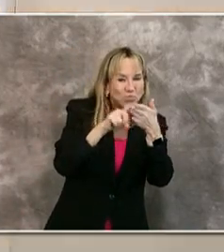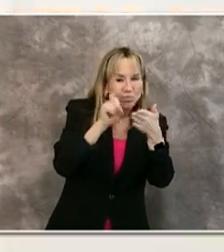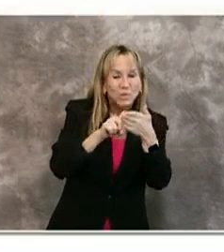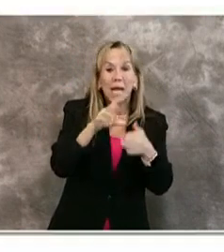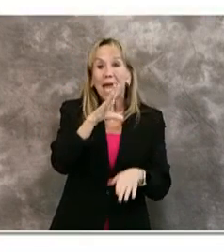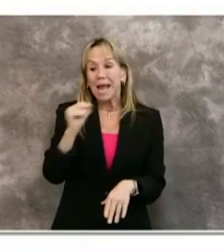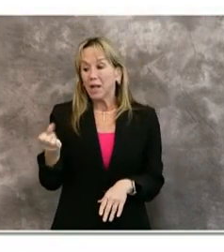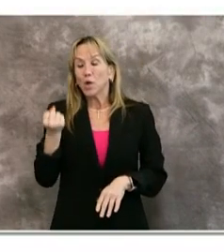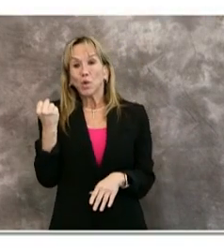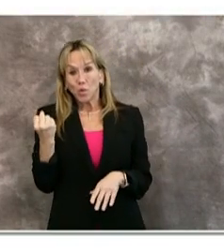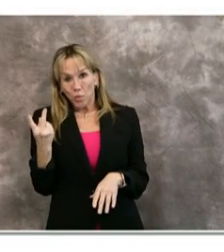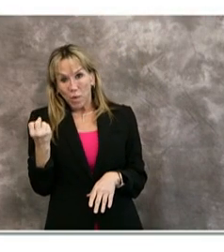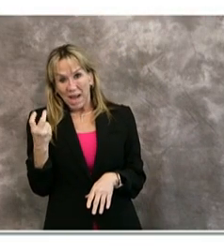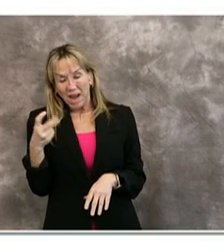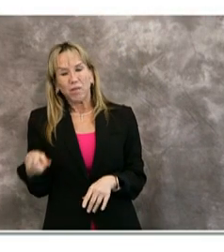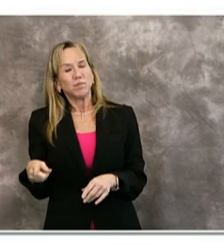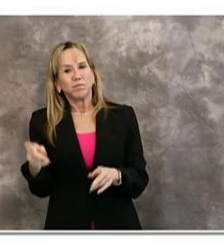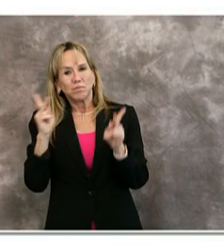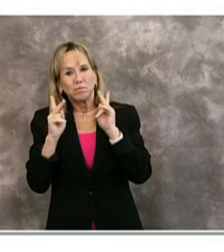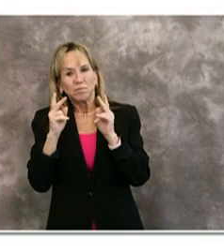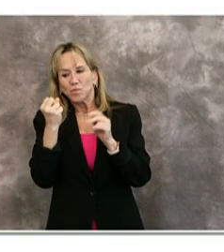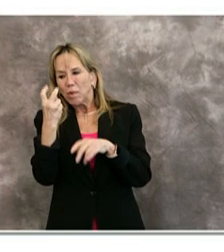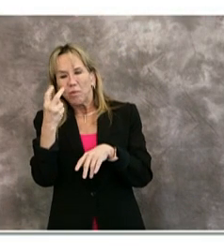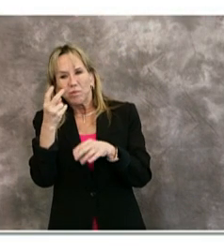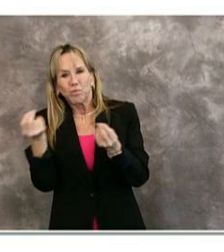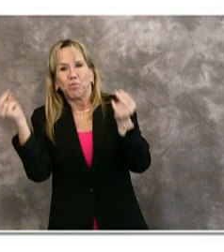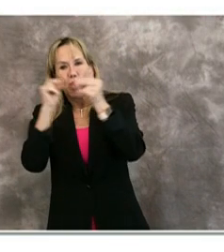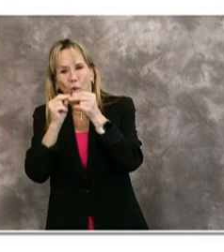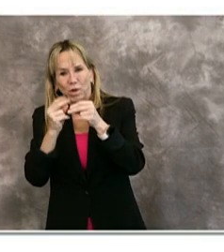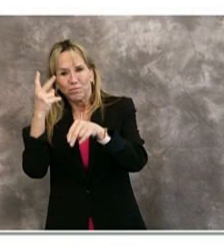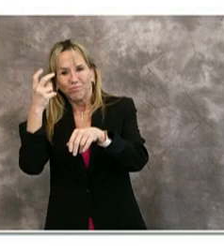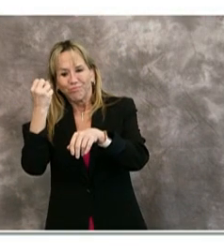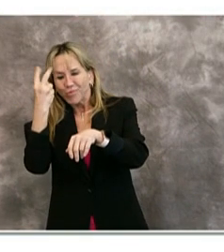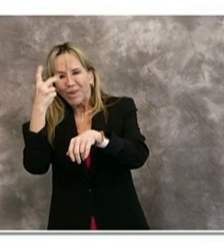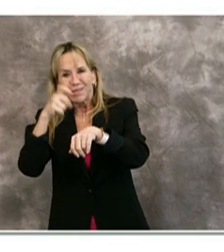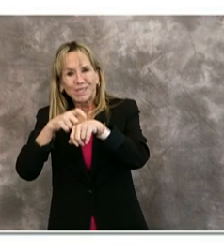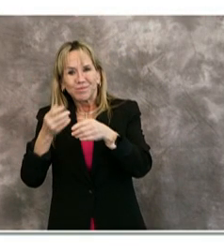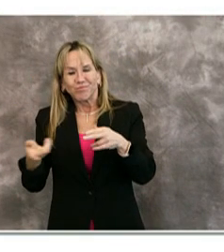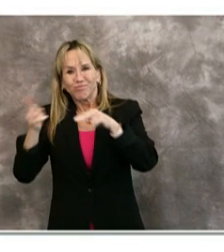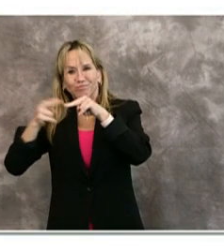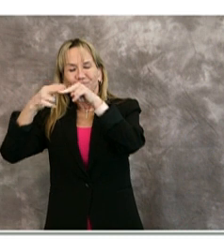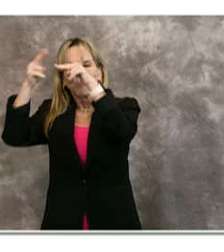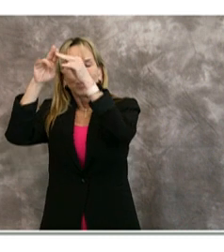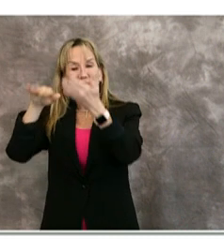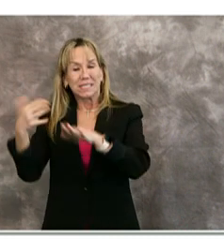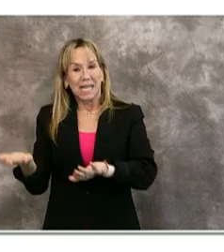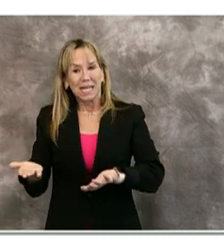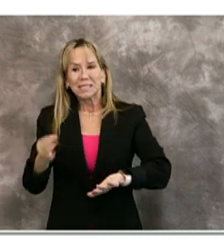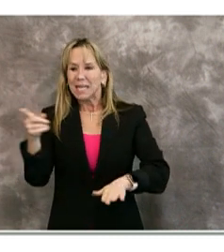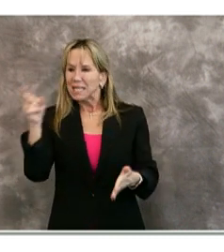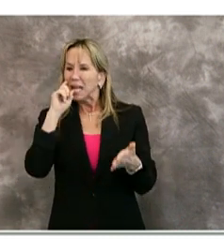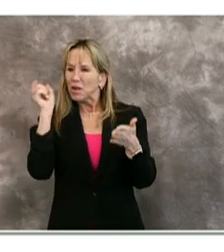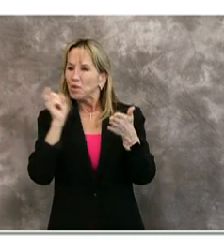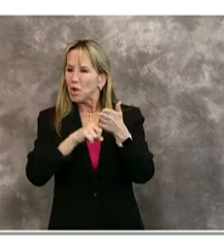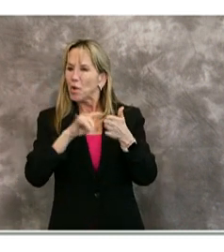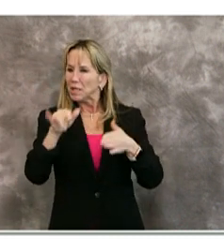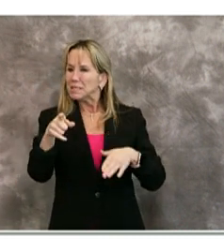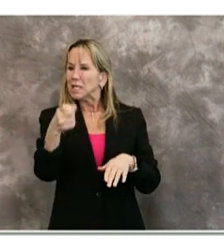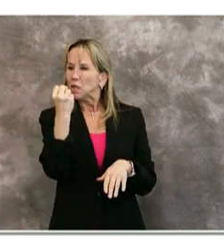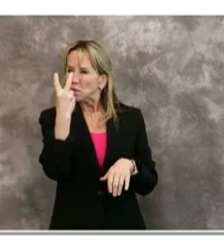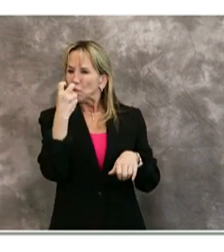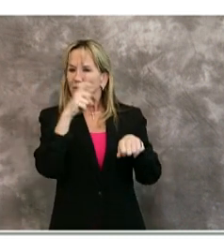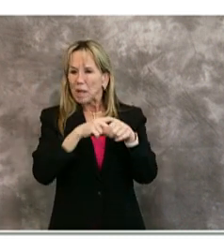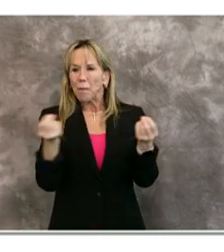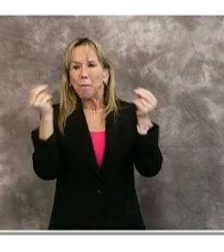COVID-19 patients with reported underlying conditions. Locally, hospitalizations were 5 times higher and deaths